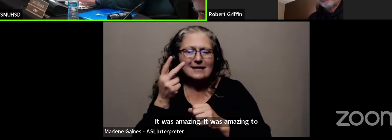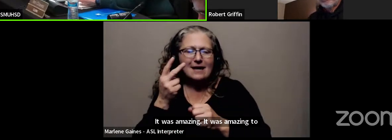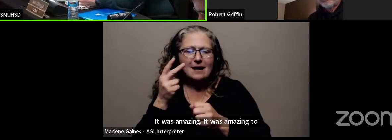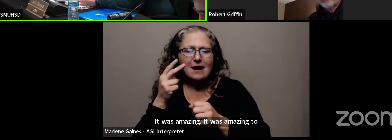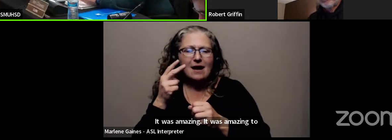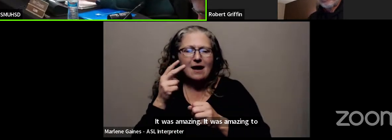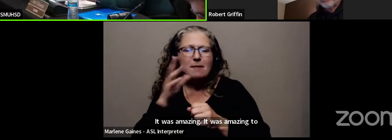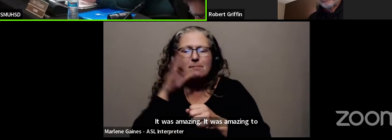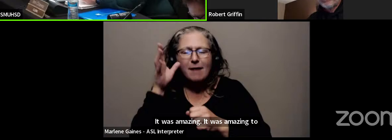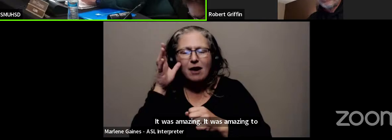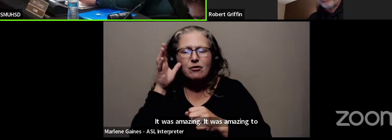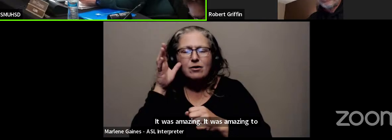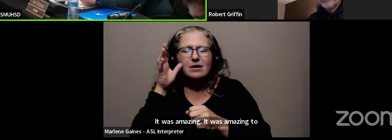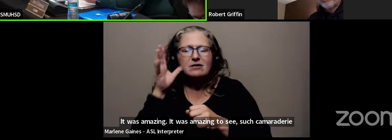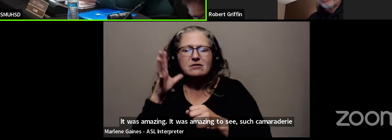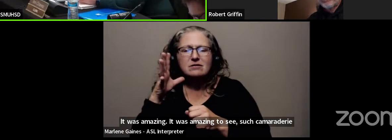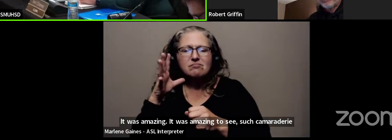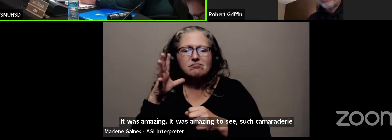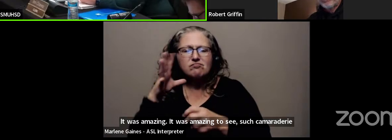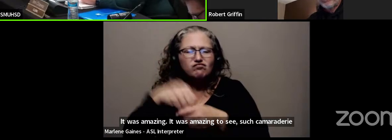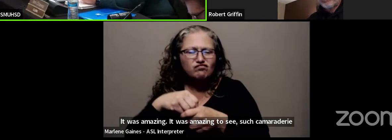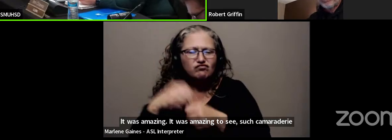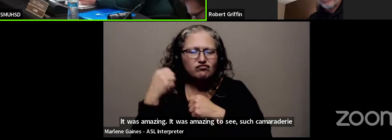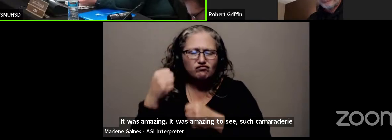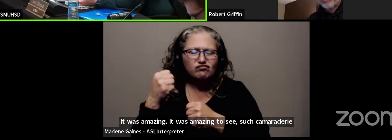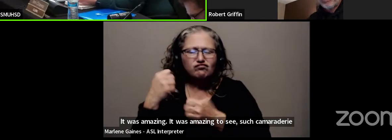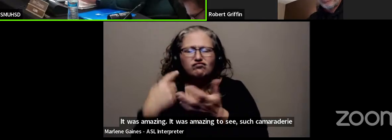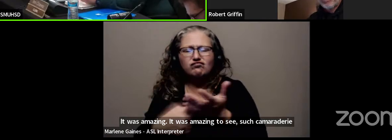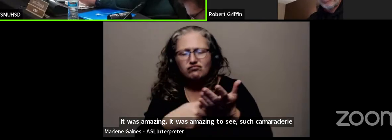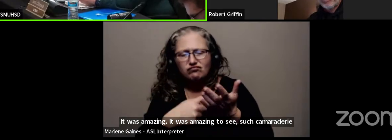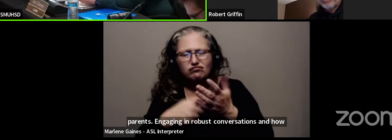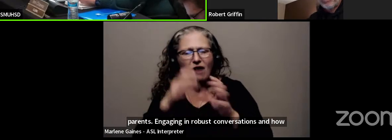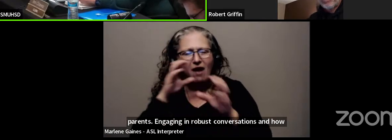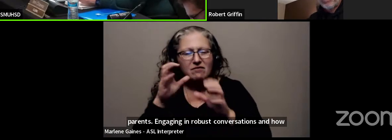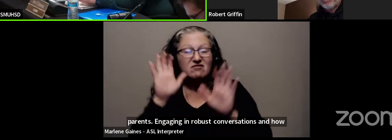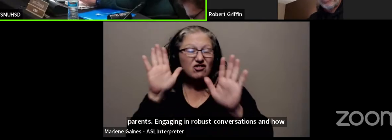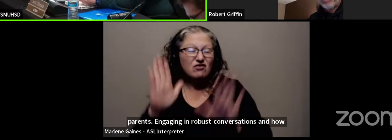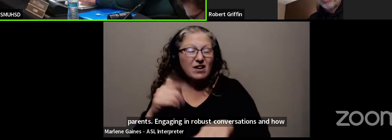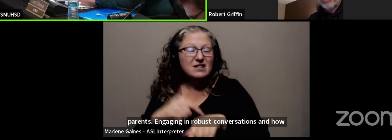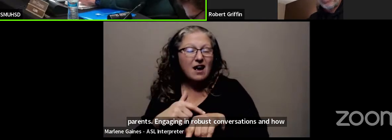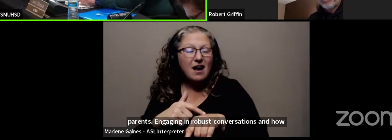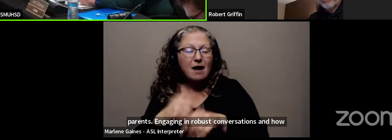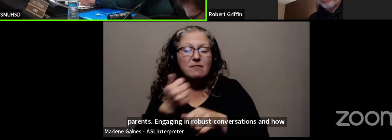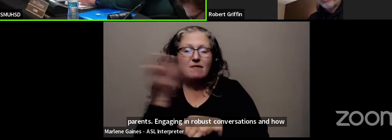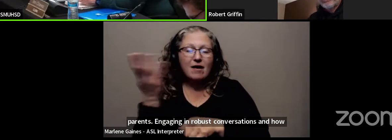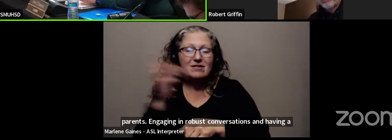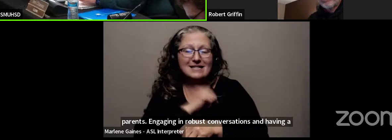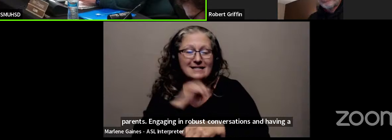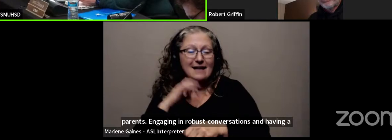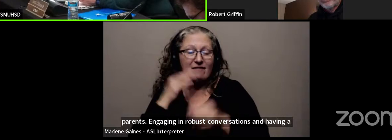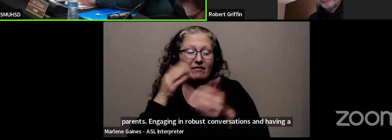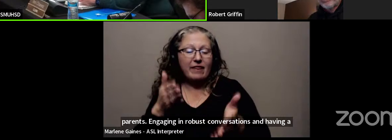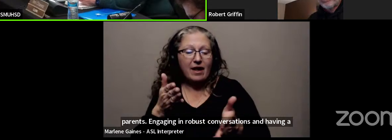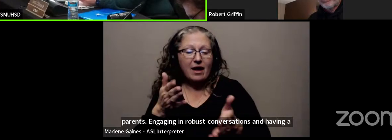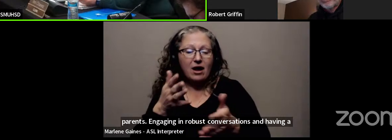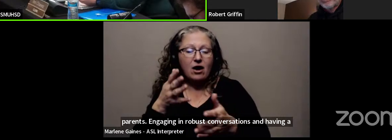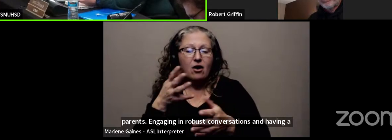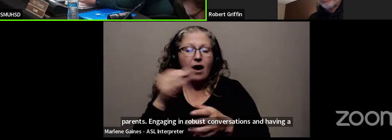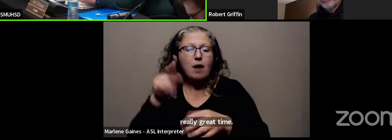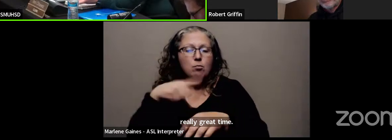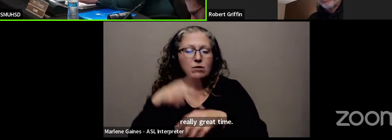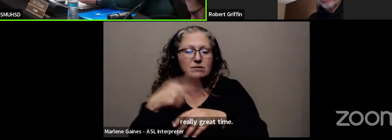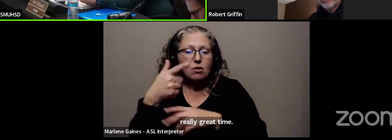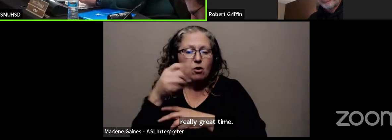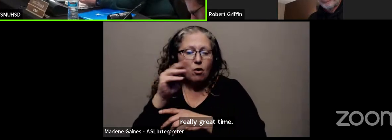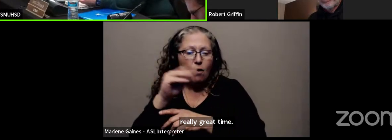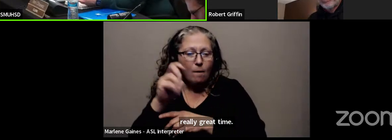camaraderie, parents engaging in robust conversations and having a really great time. Several staff members were there, including Principal Gomez